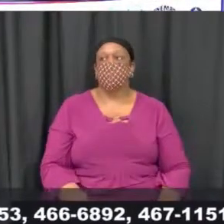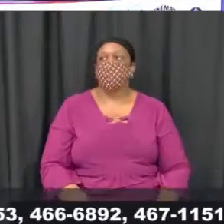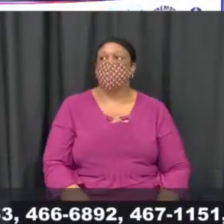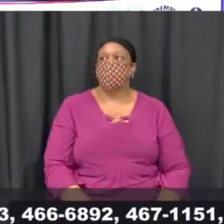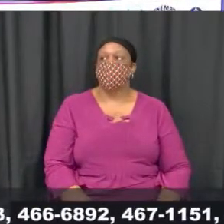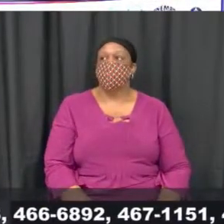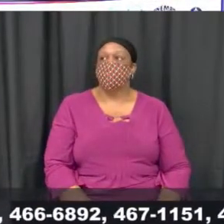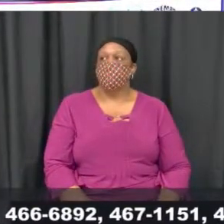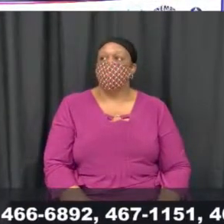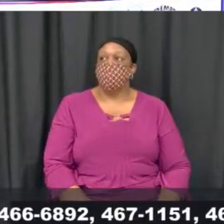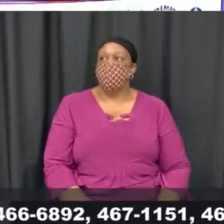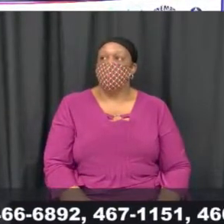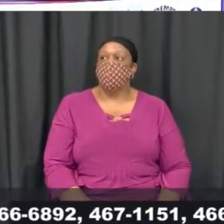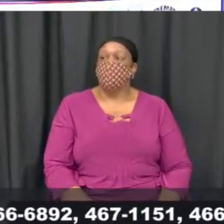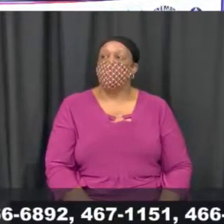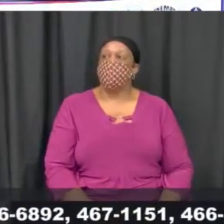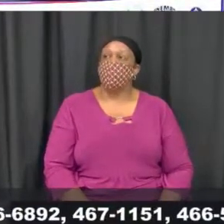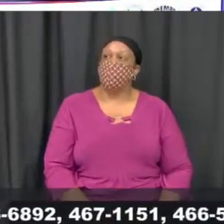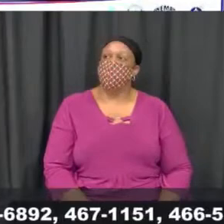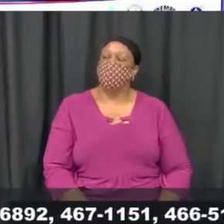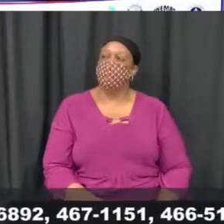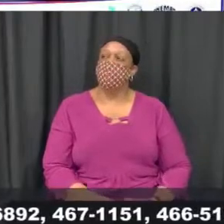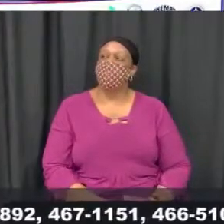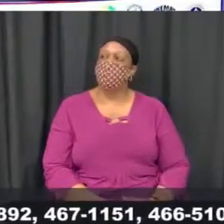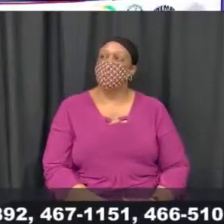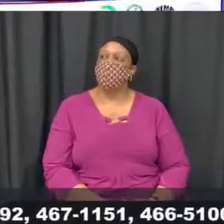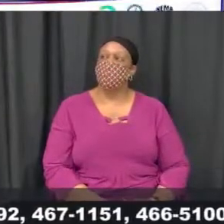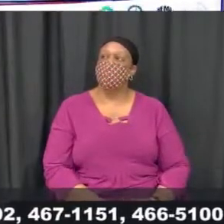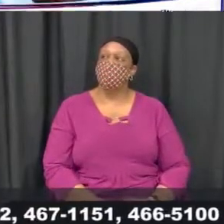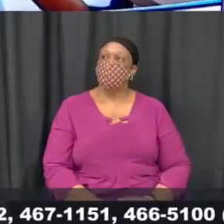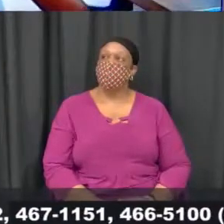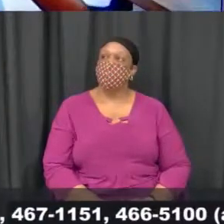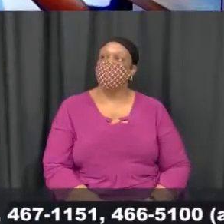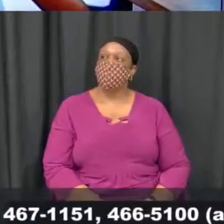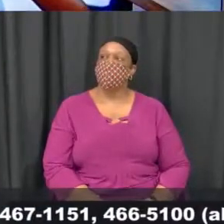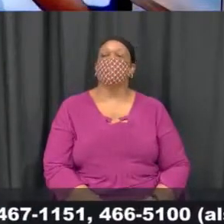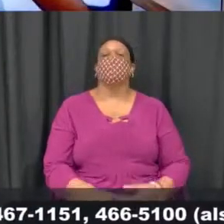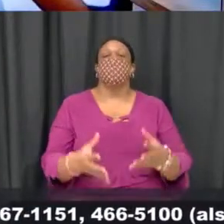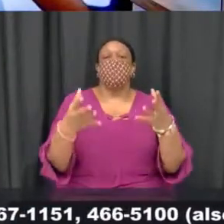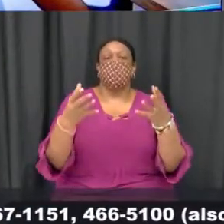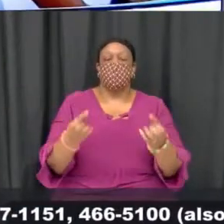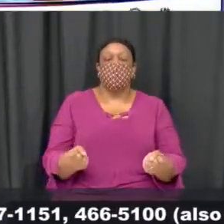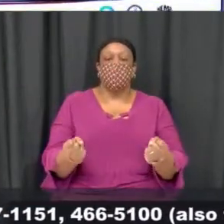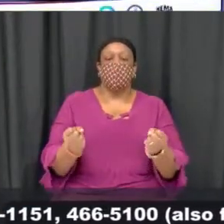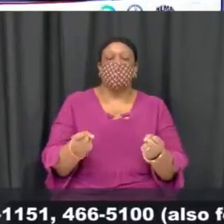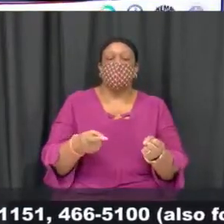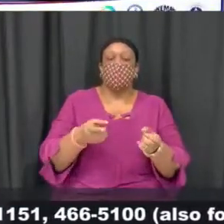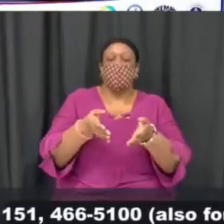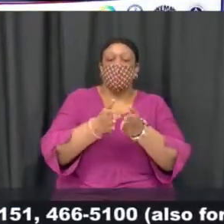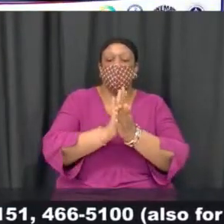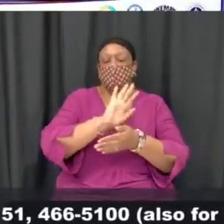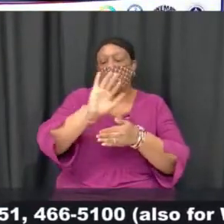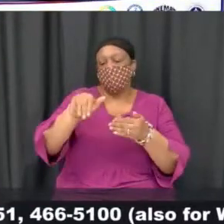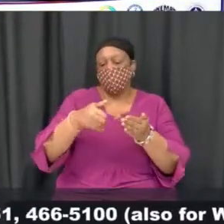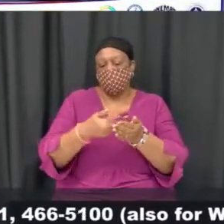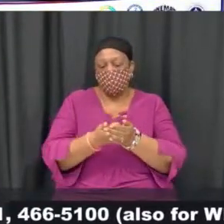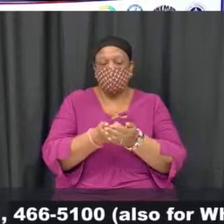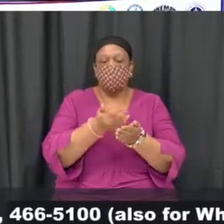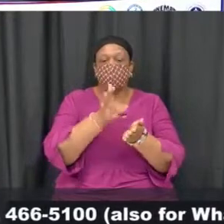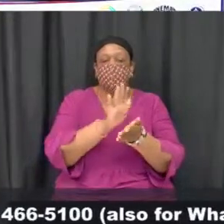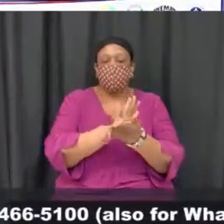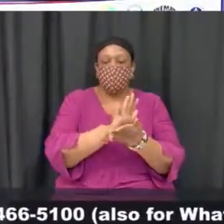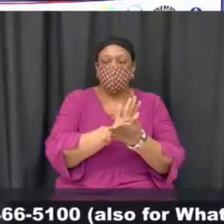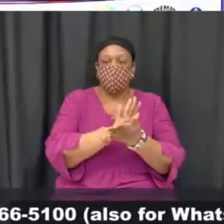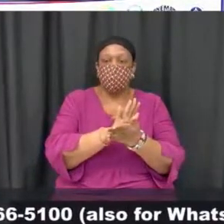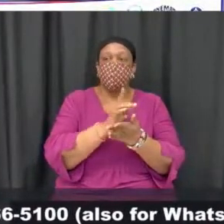well, I want to take this opportunity, to appeal to all of those daycare centers, nurseries, and preschools that have